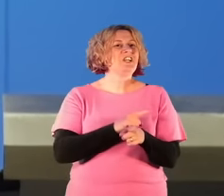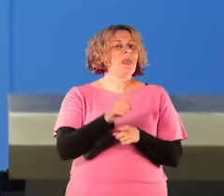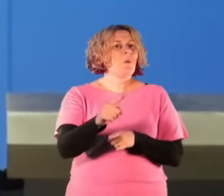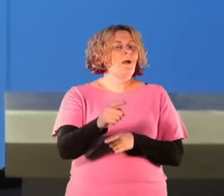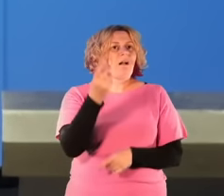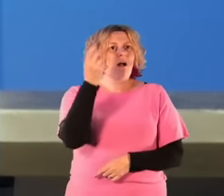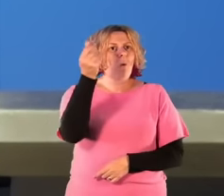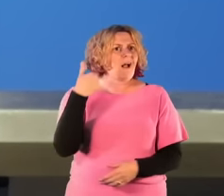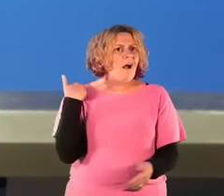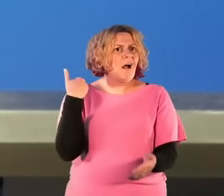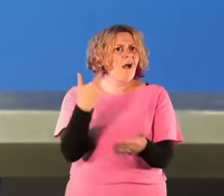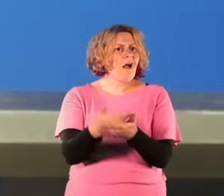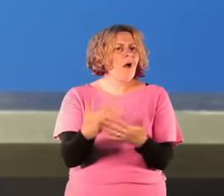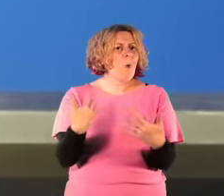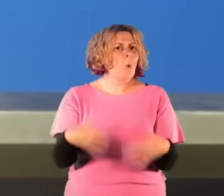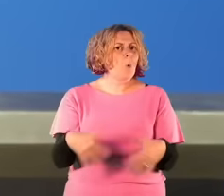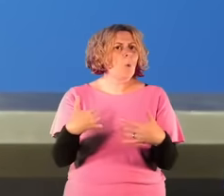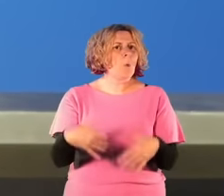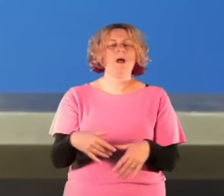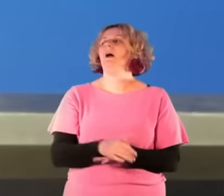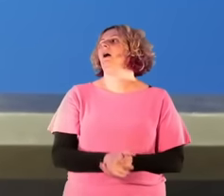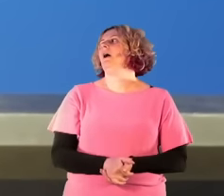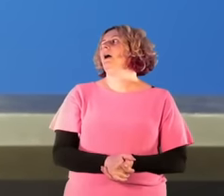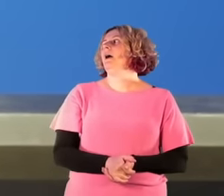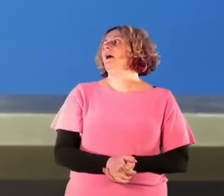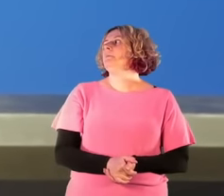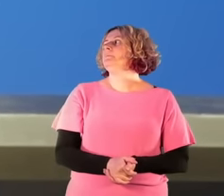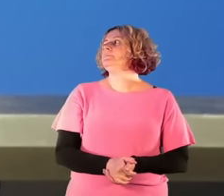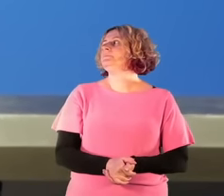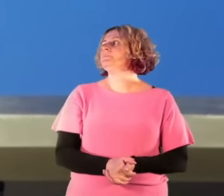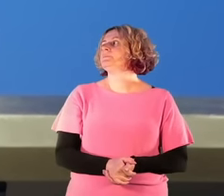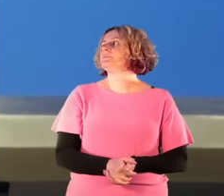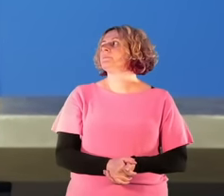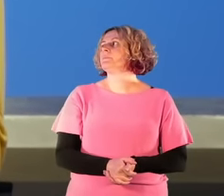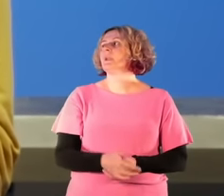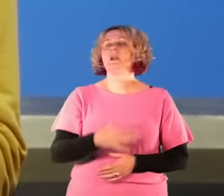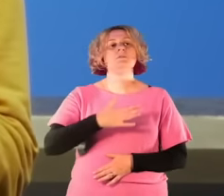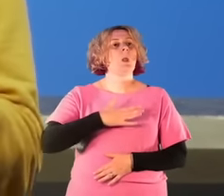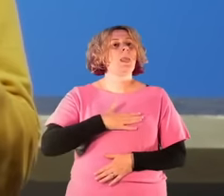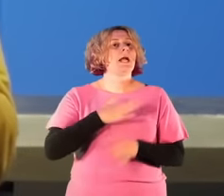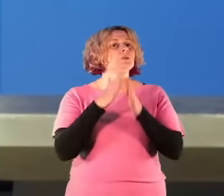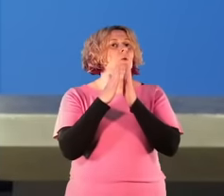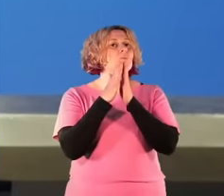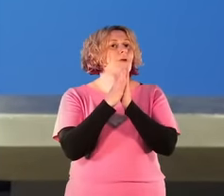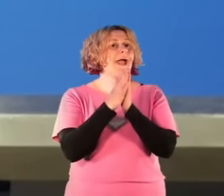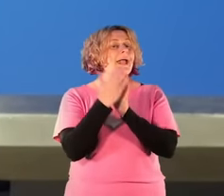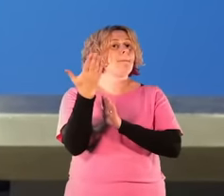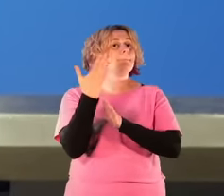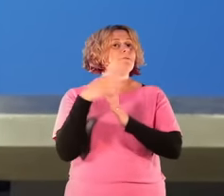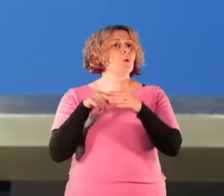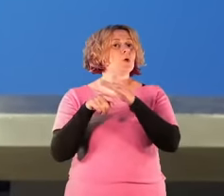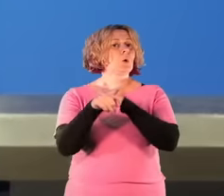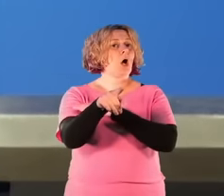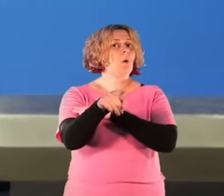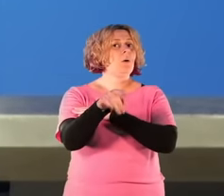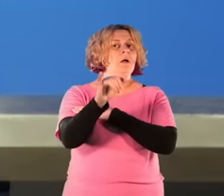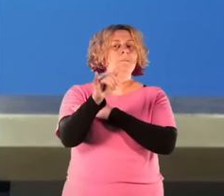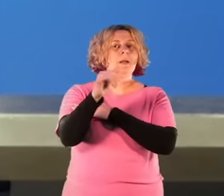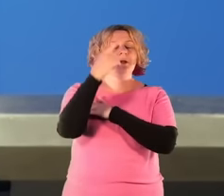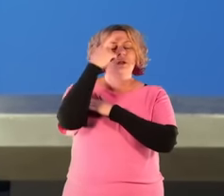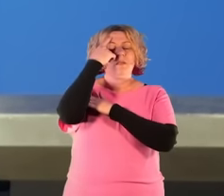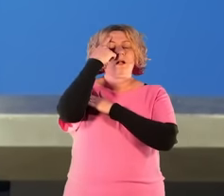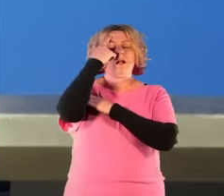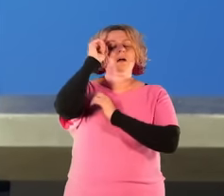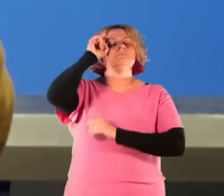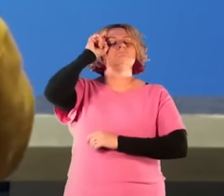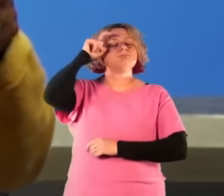quickly, doesn't it? But week one isn't quite over yet. And if you'd like to pray, maybe there's something that you just want to bring before